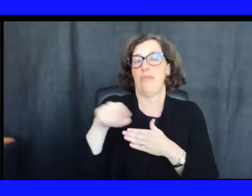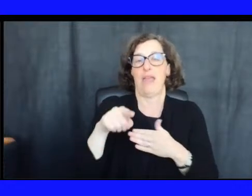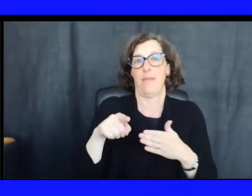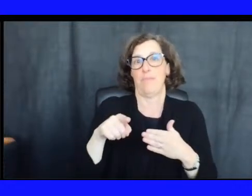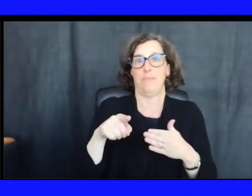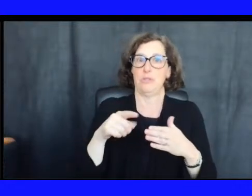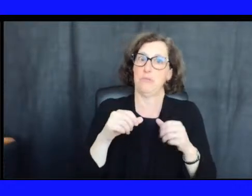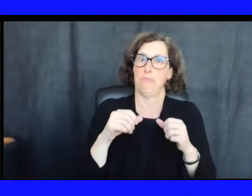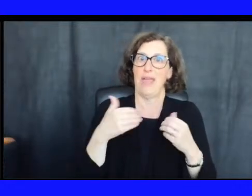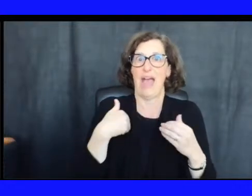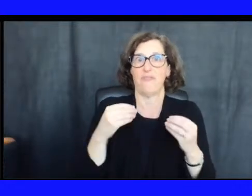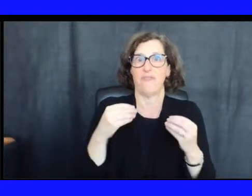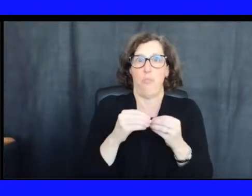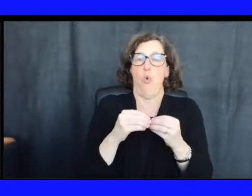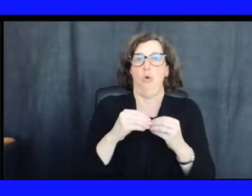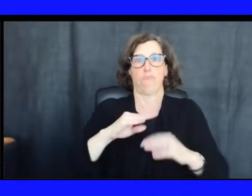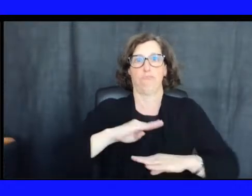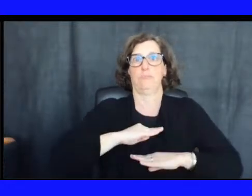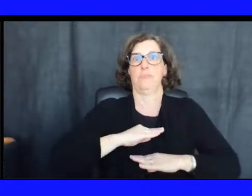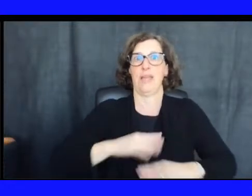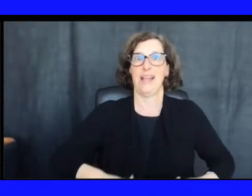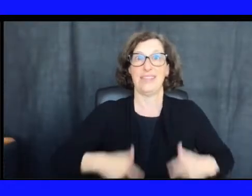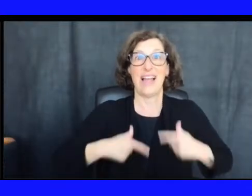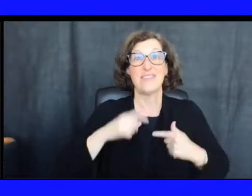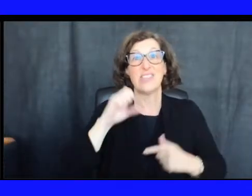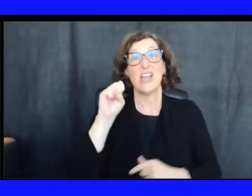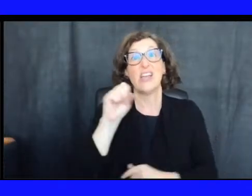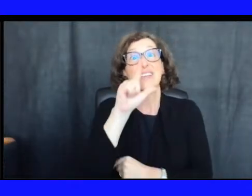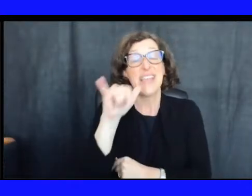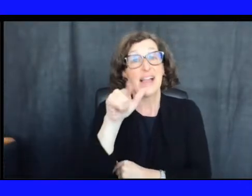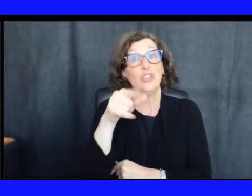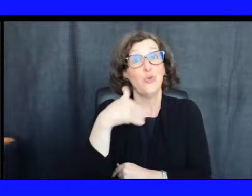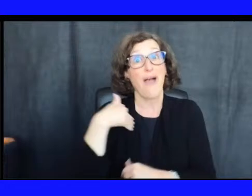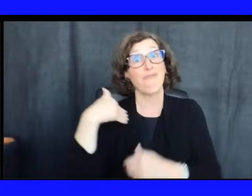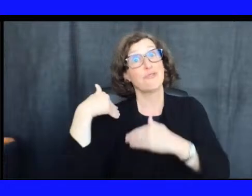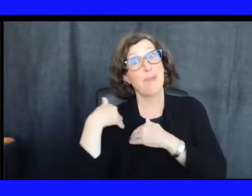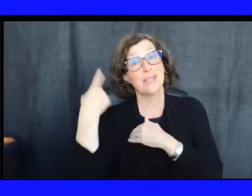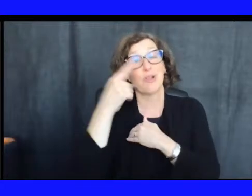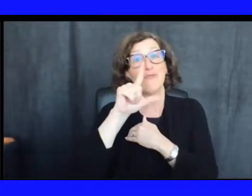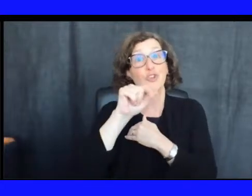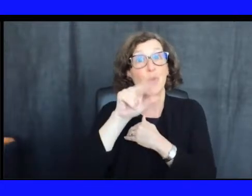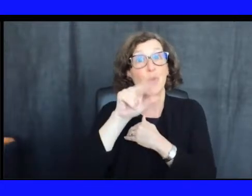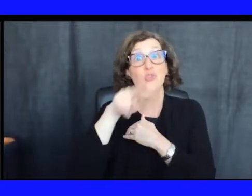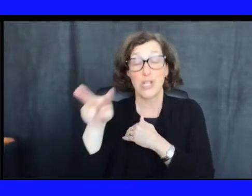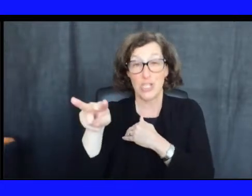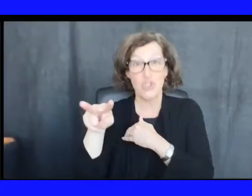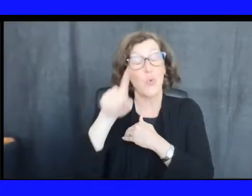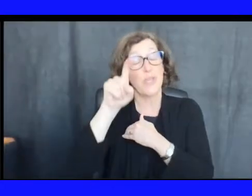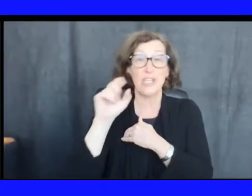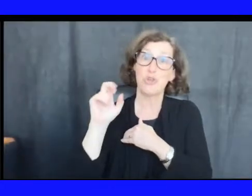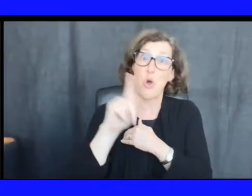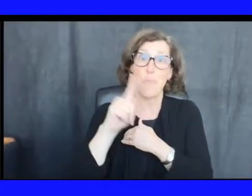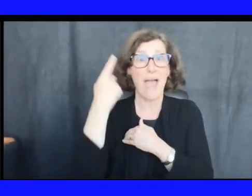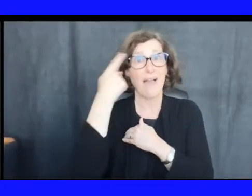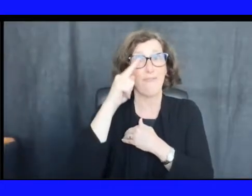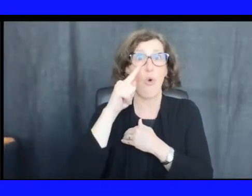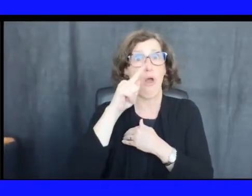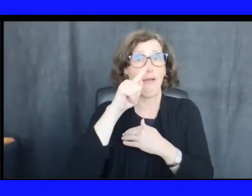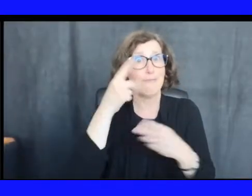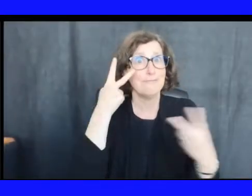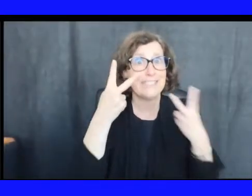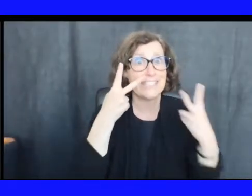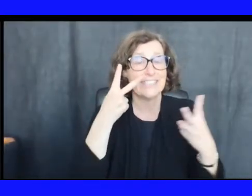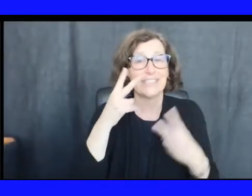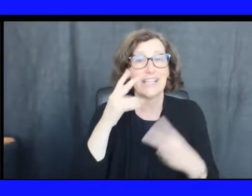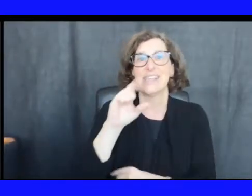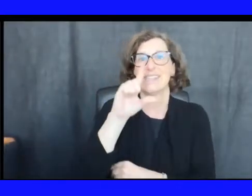I think there is no more material, Eric, that you or Matt, that you want to share. No, sir. No. Is there